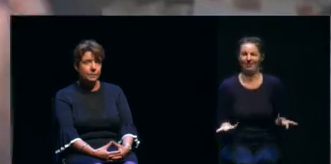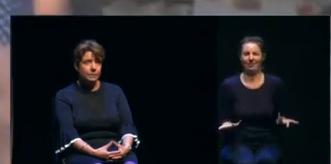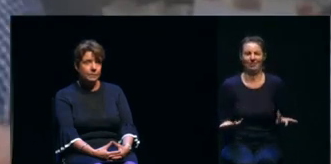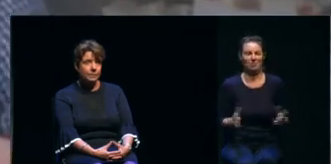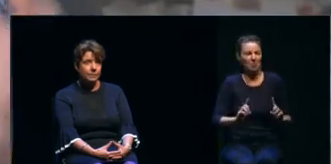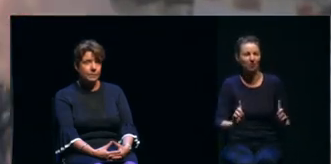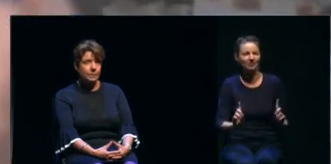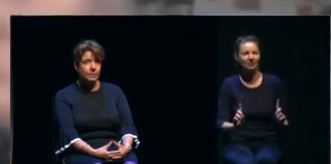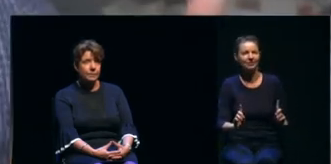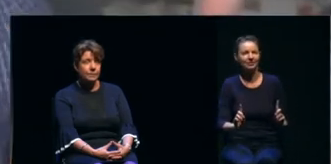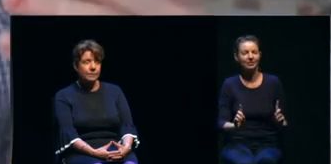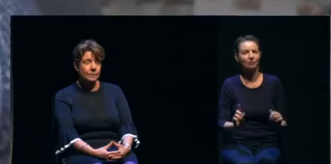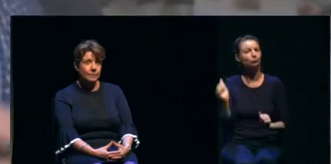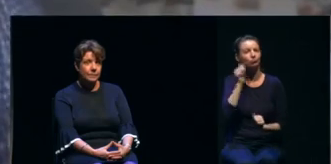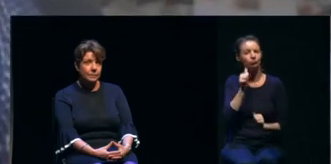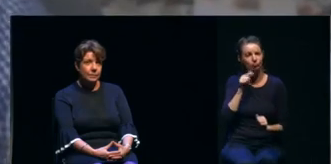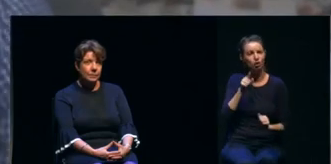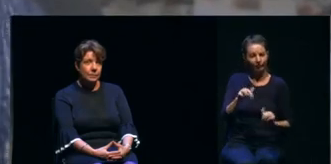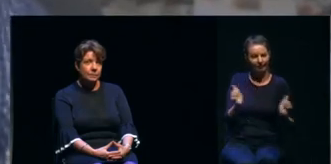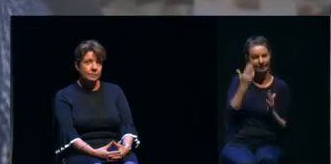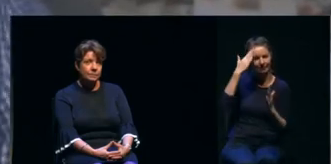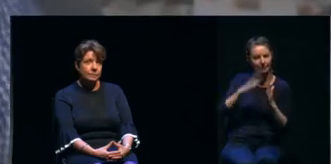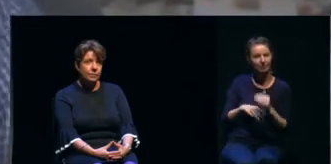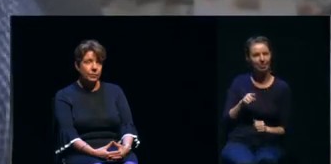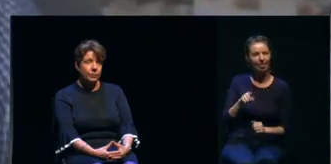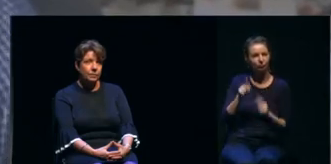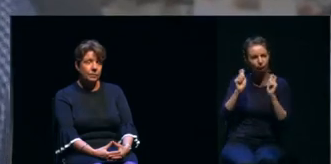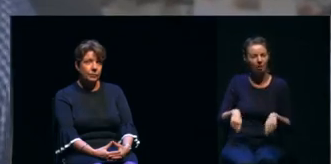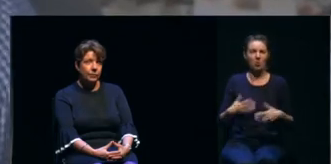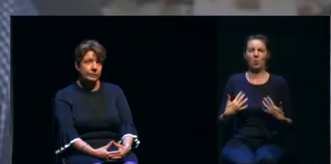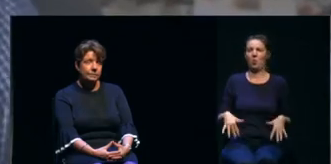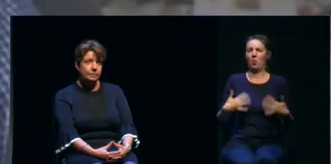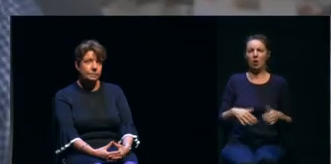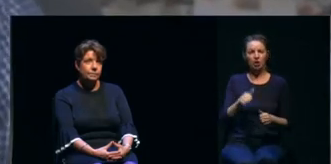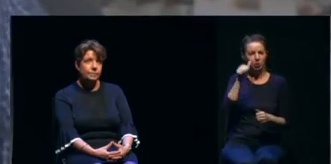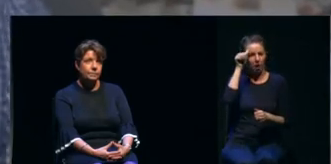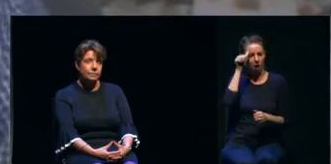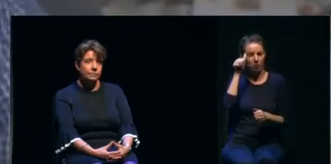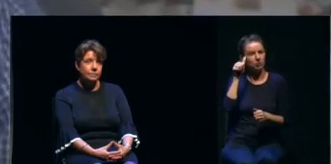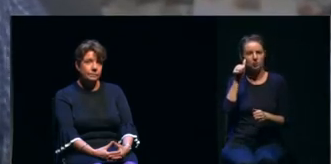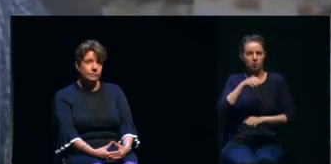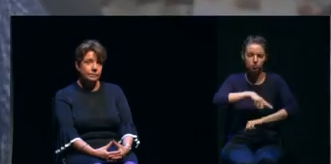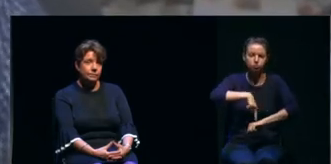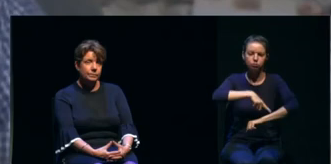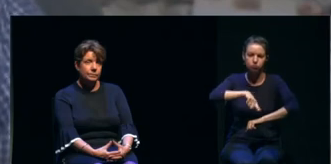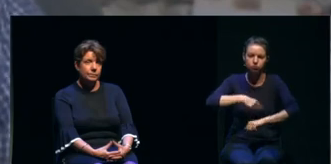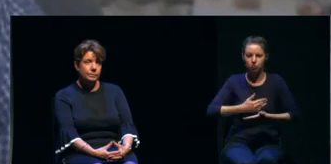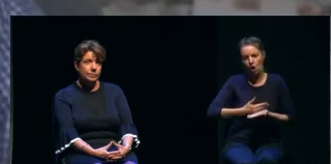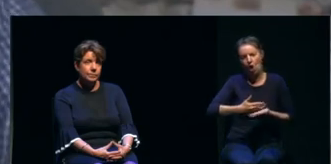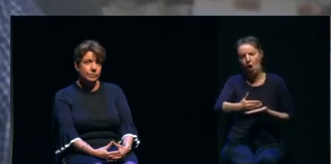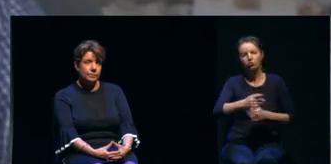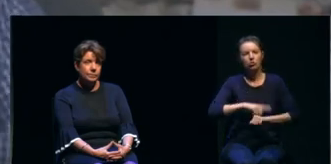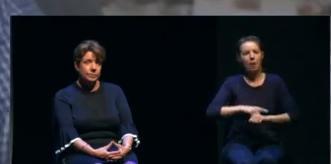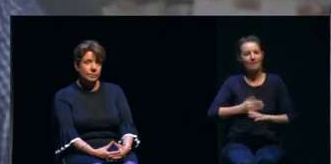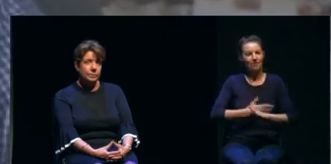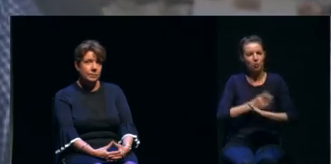If you have gone through that, if you know someone who has gone through that, you know how long it takes you to even tell someone you know, because that's a